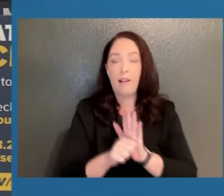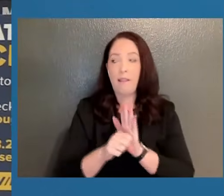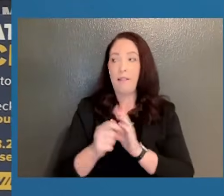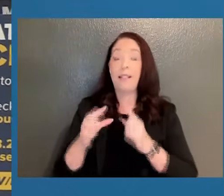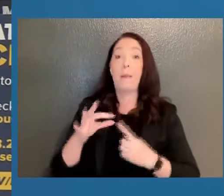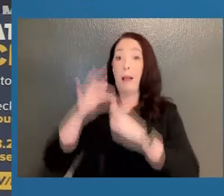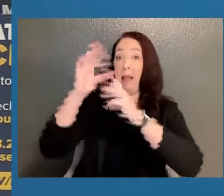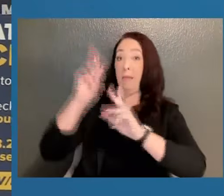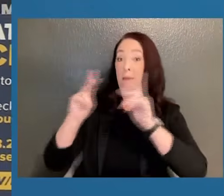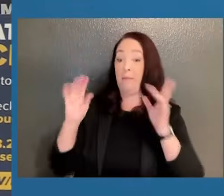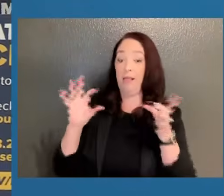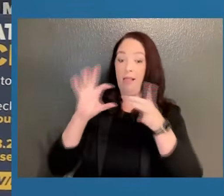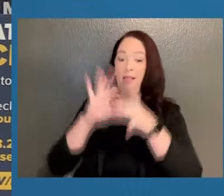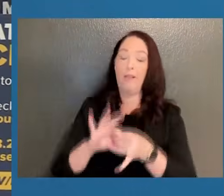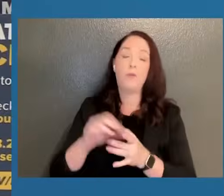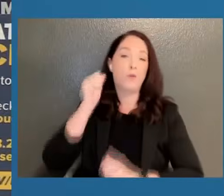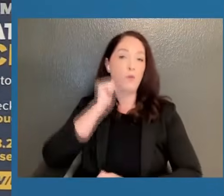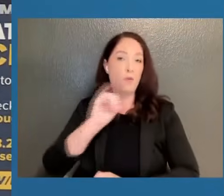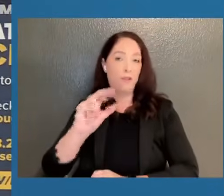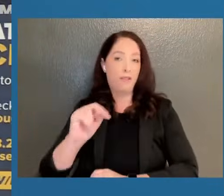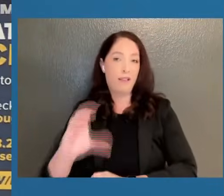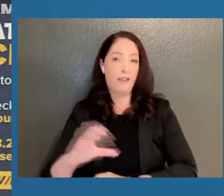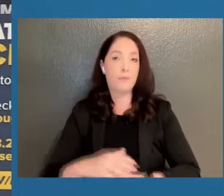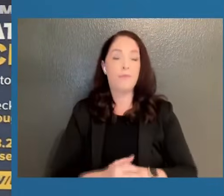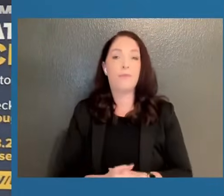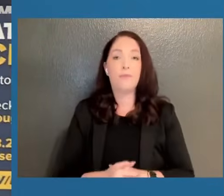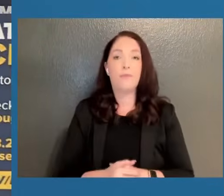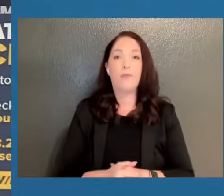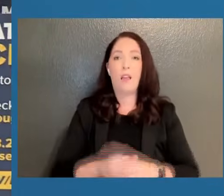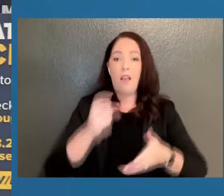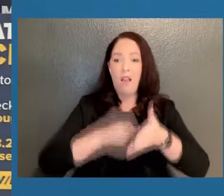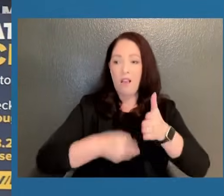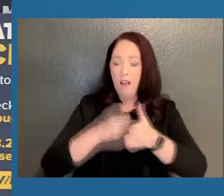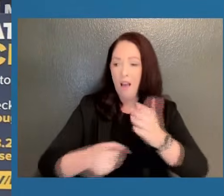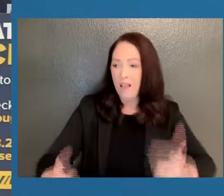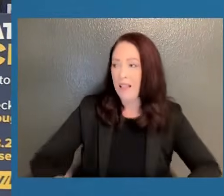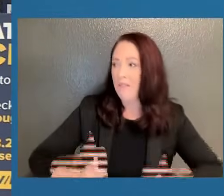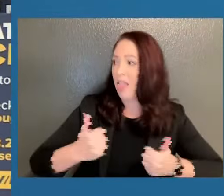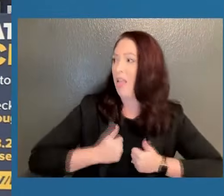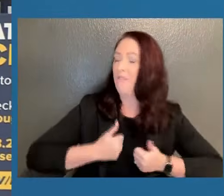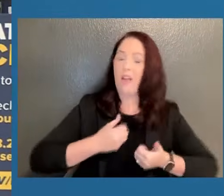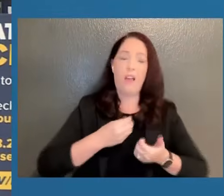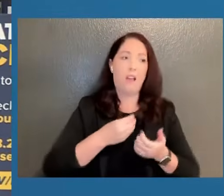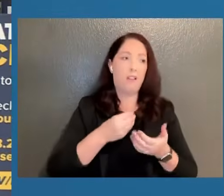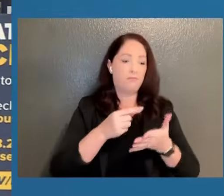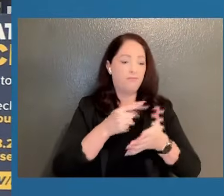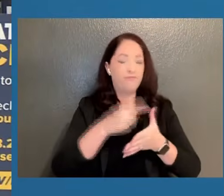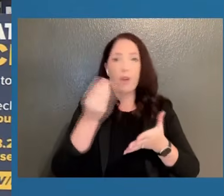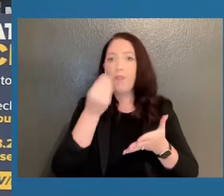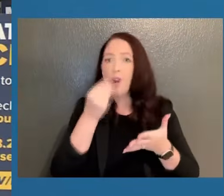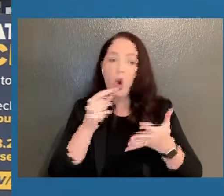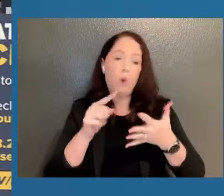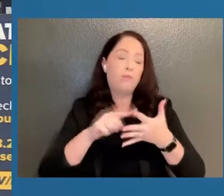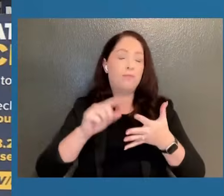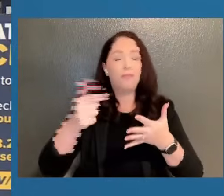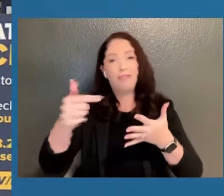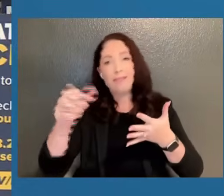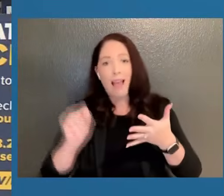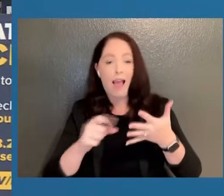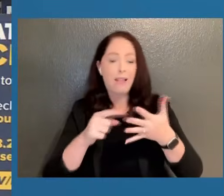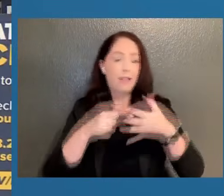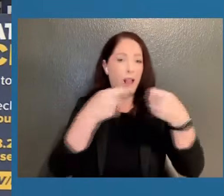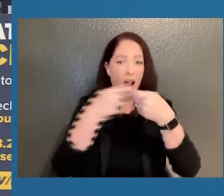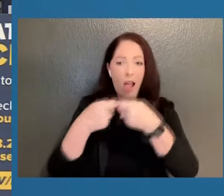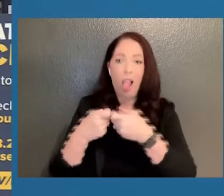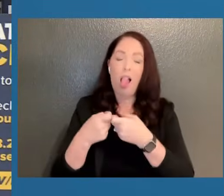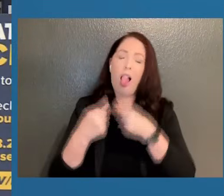Capital Region. With rising costs of living, everyday expenses like groceries, gas, and utilities have become harder to manage.